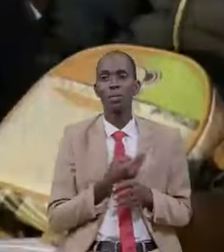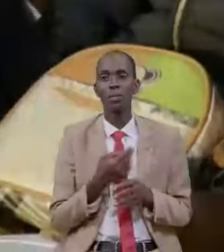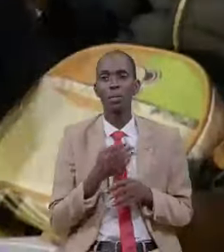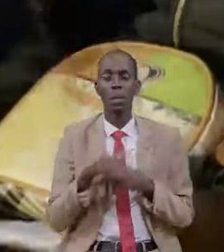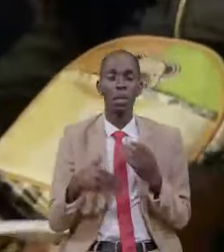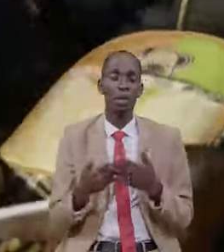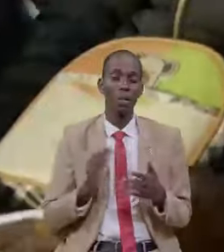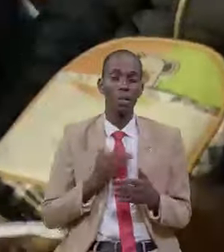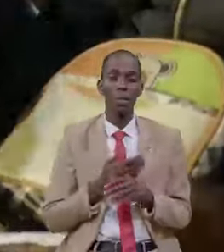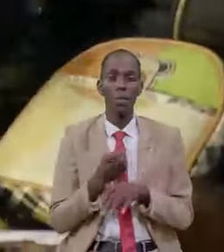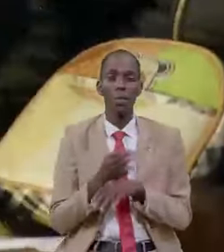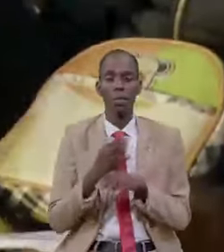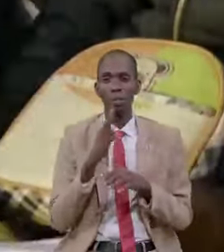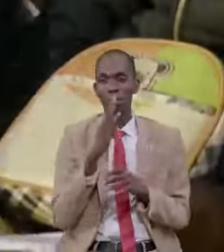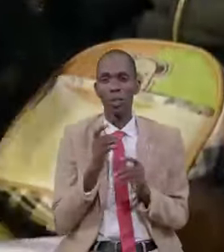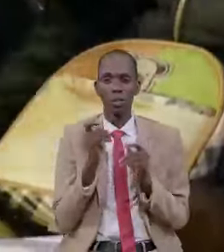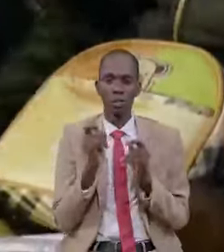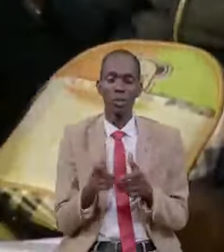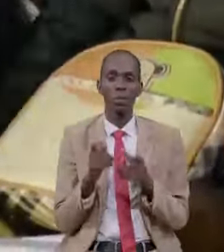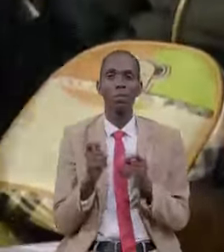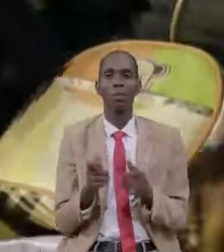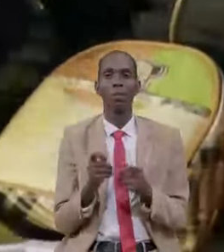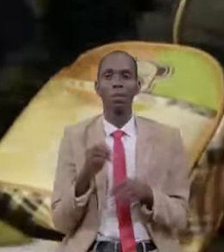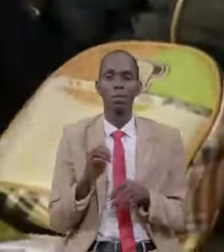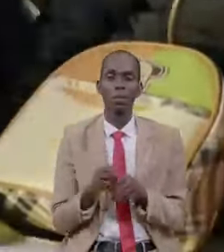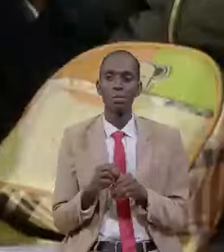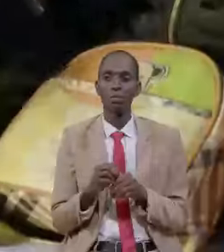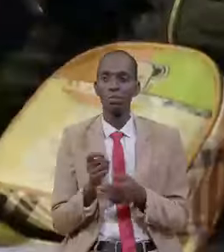Just reach out to everywhere